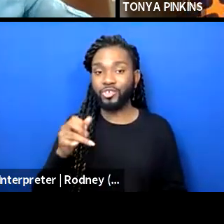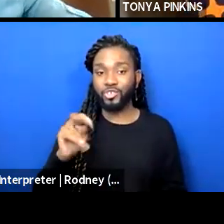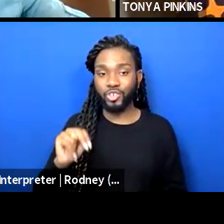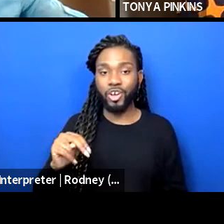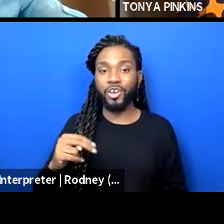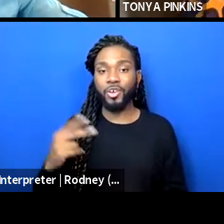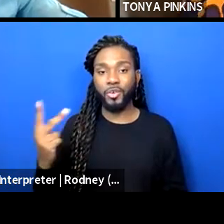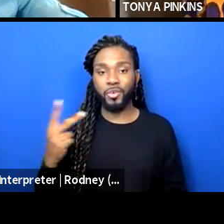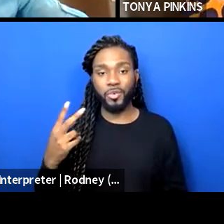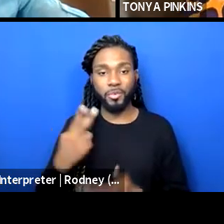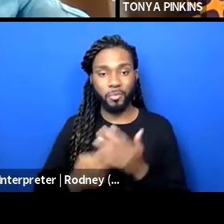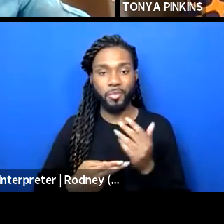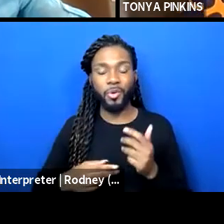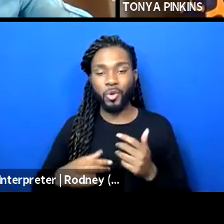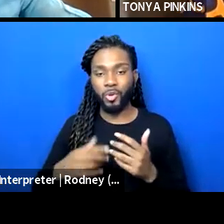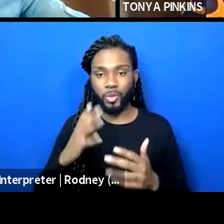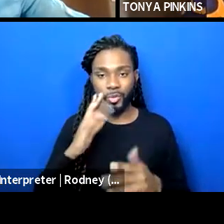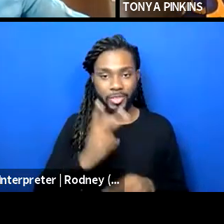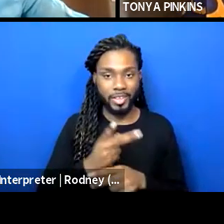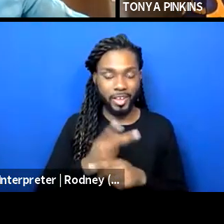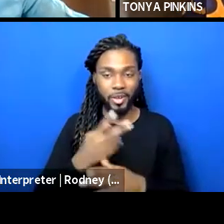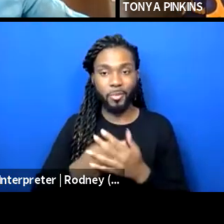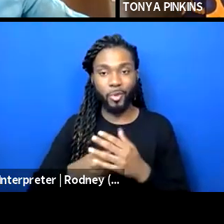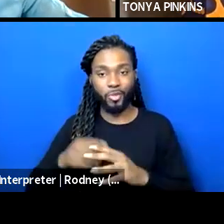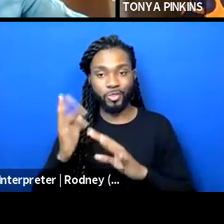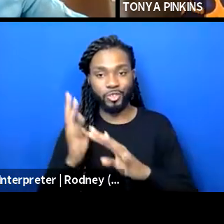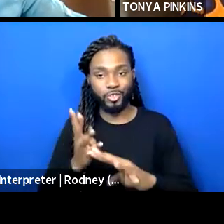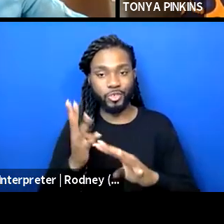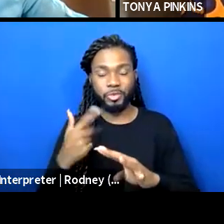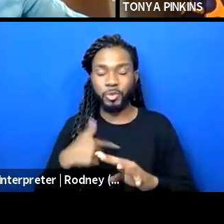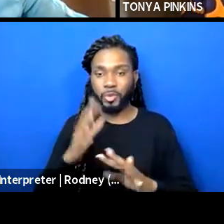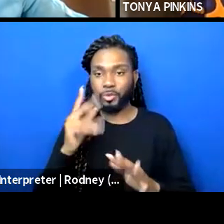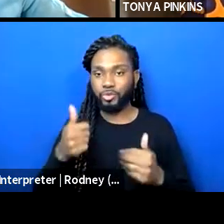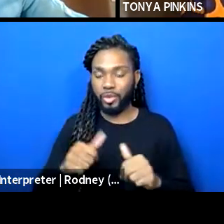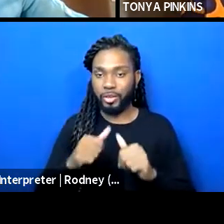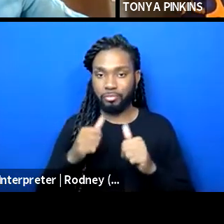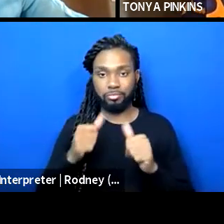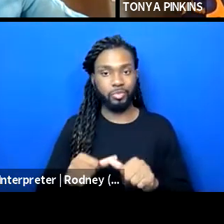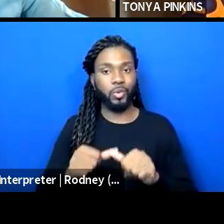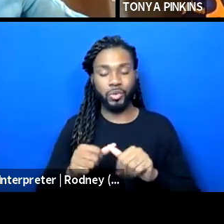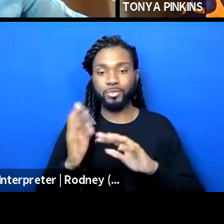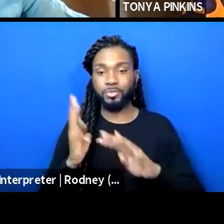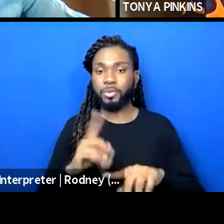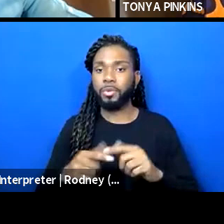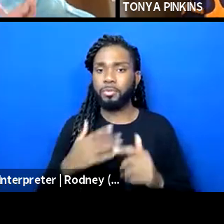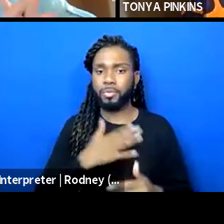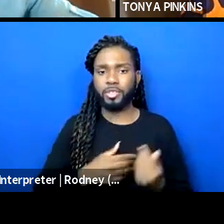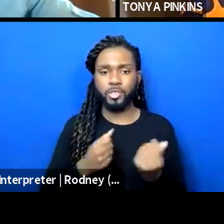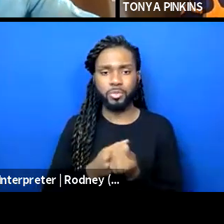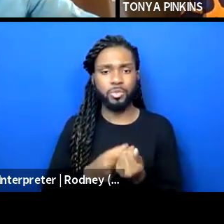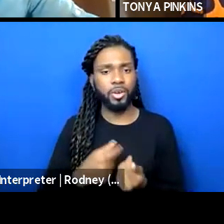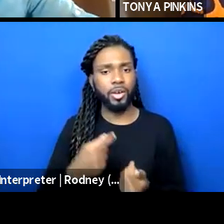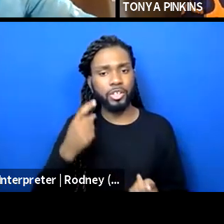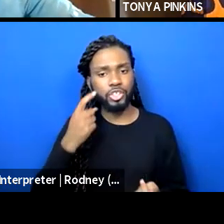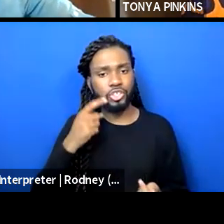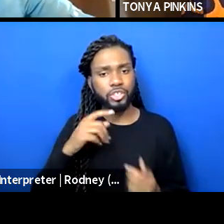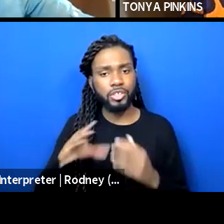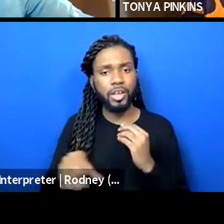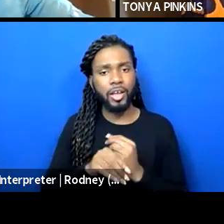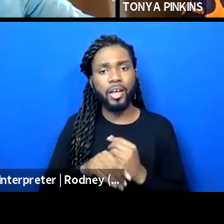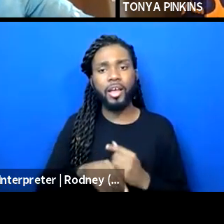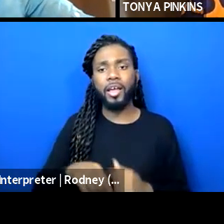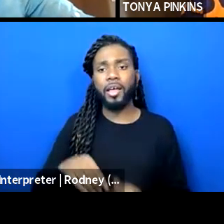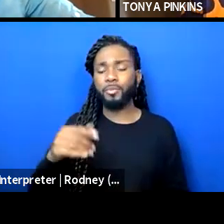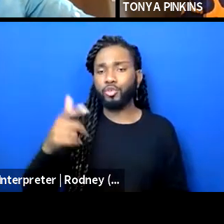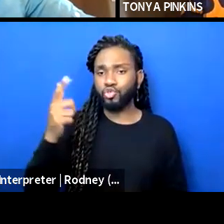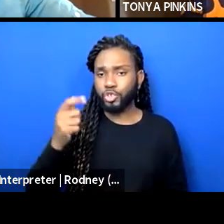are doing both of the streams, so we're going to push the stream through. But please support. I put the subscribe in